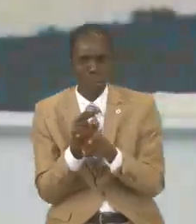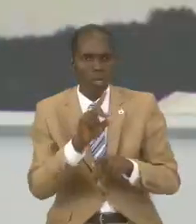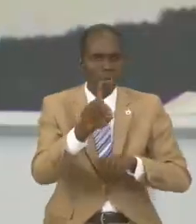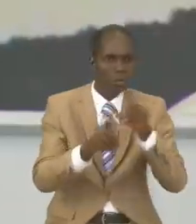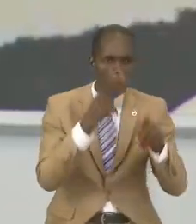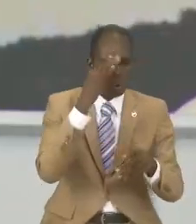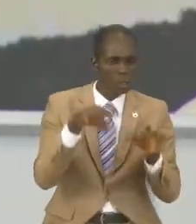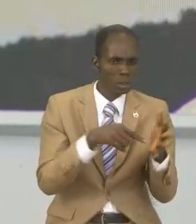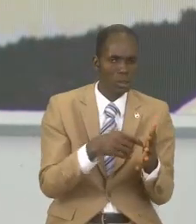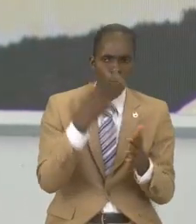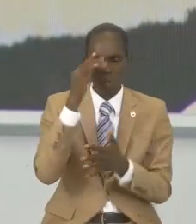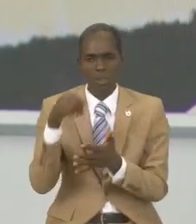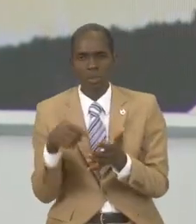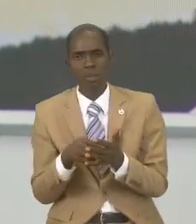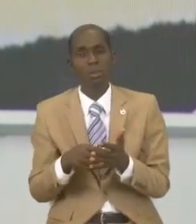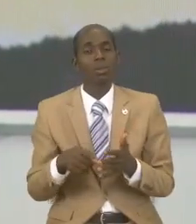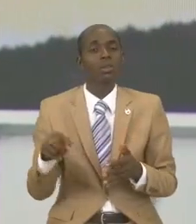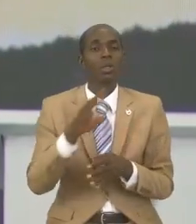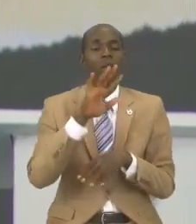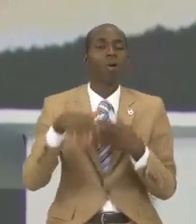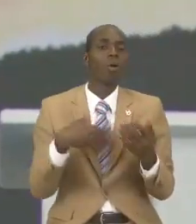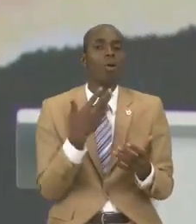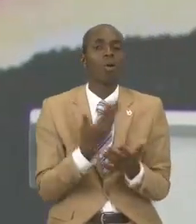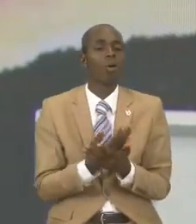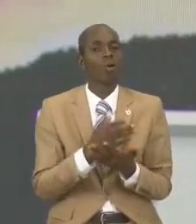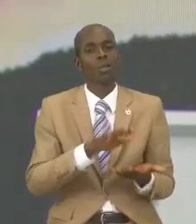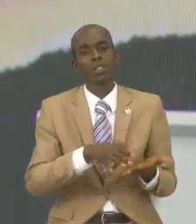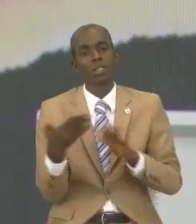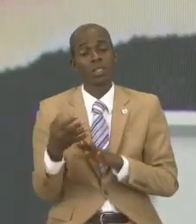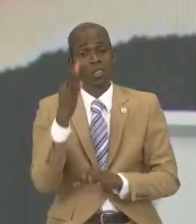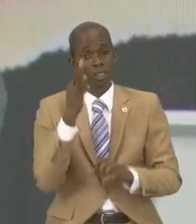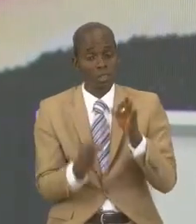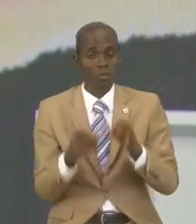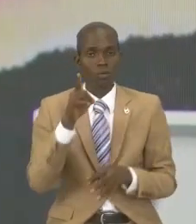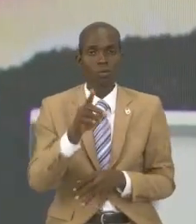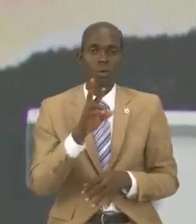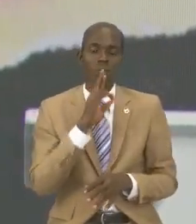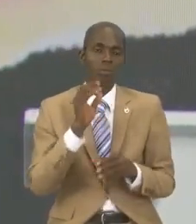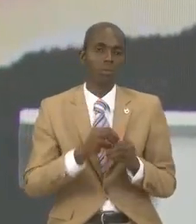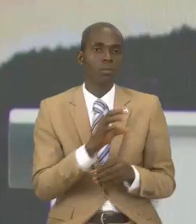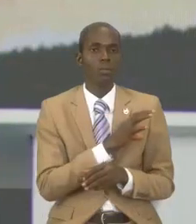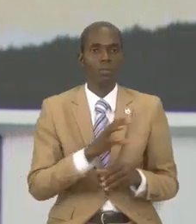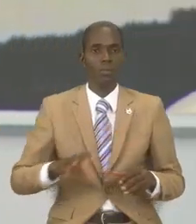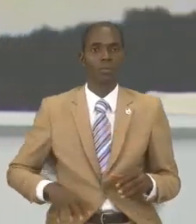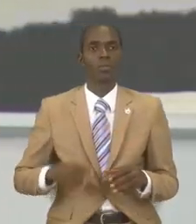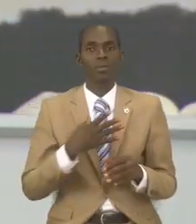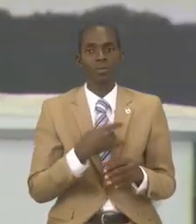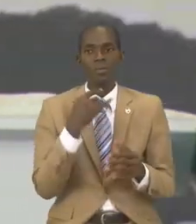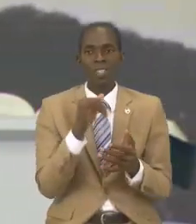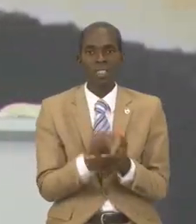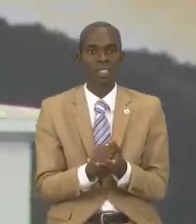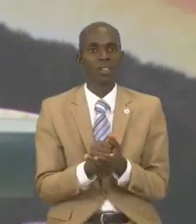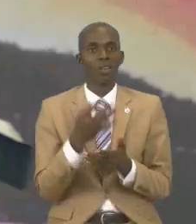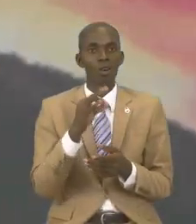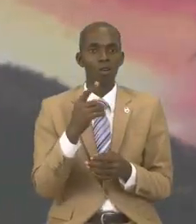all crucified. If you are in Christ. And then it says, of the which I